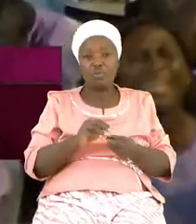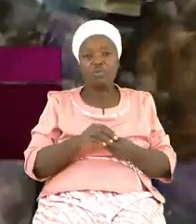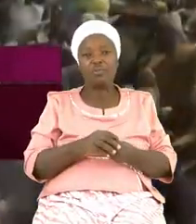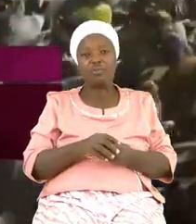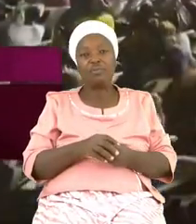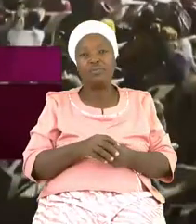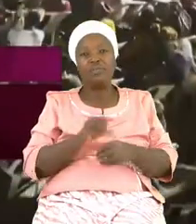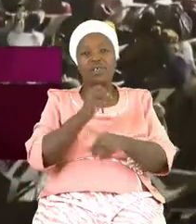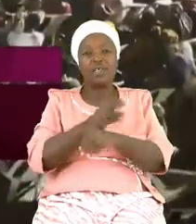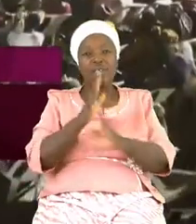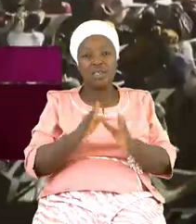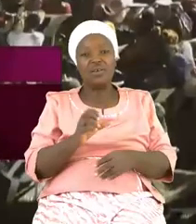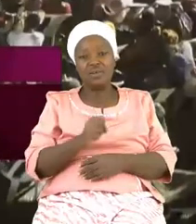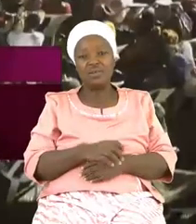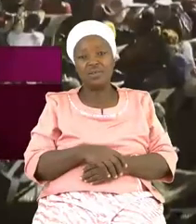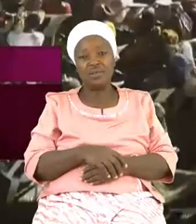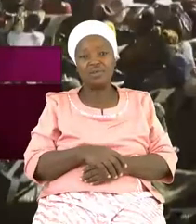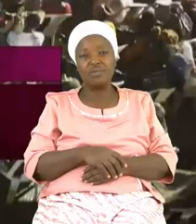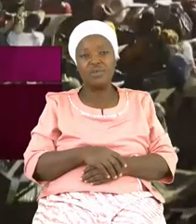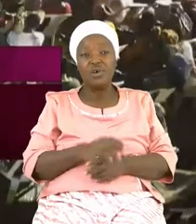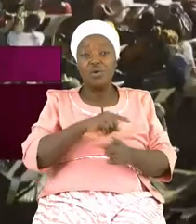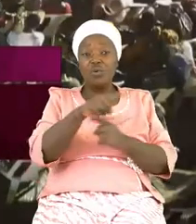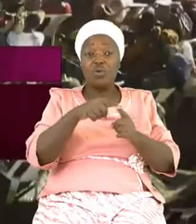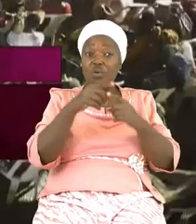Counselors, when you are true, let us know.